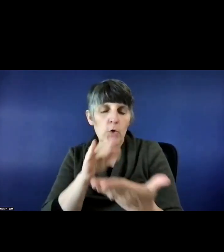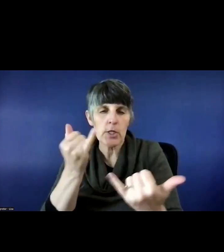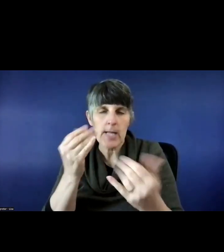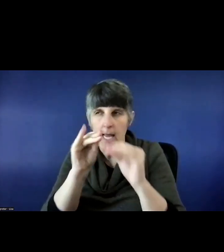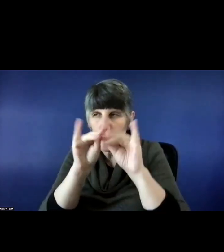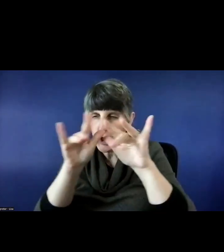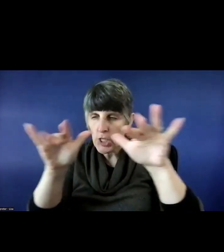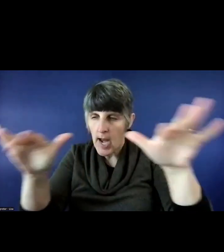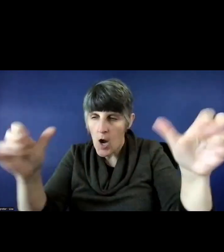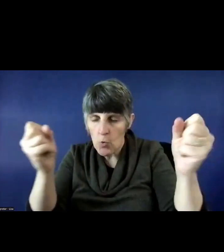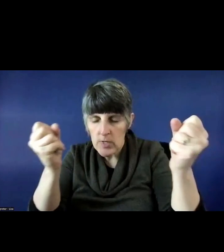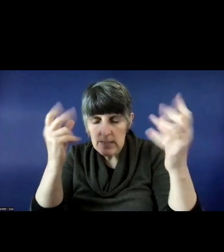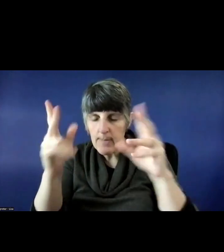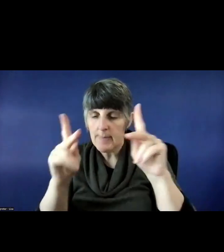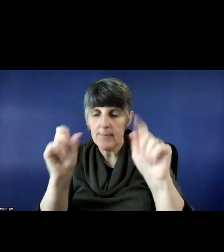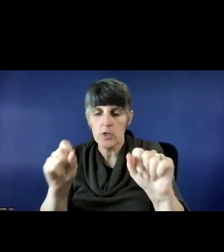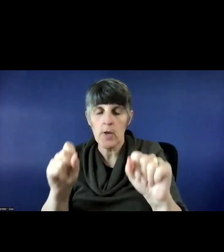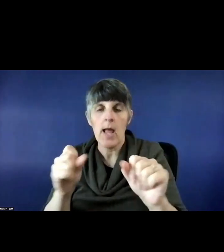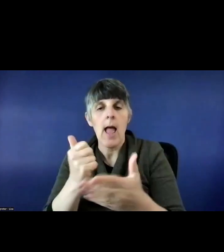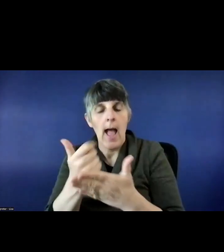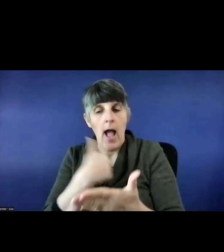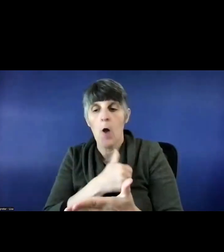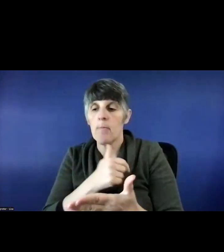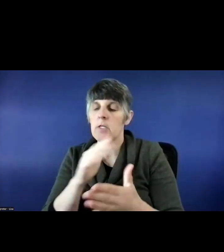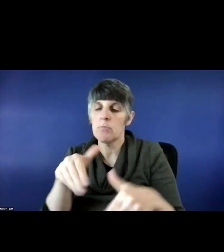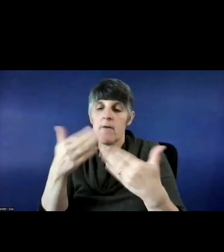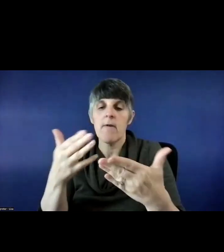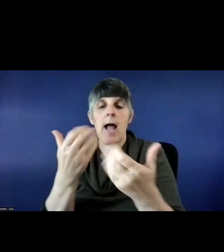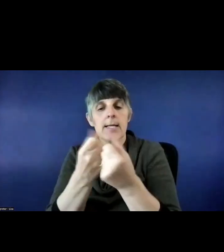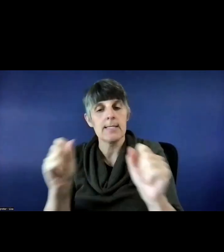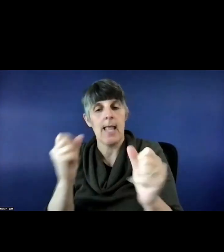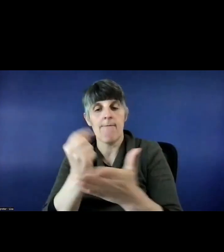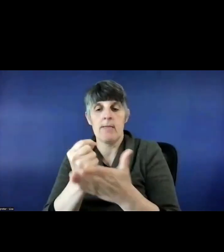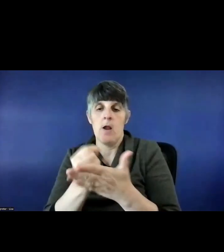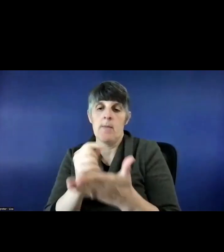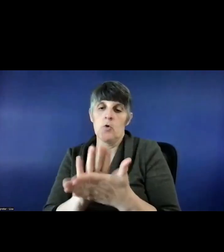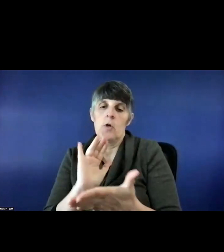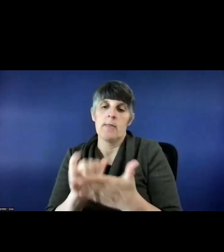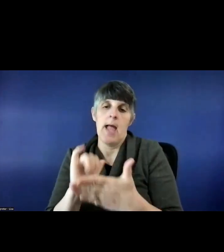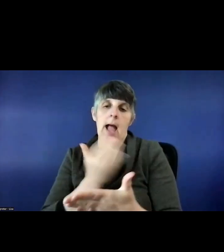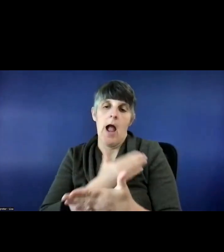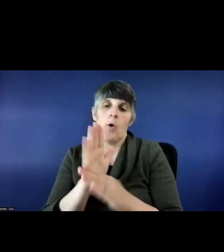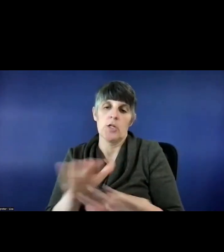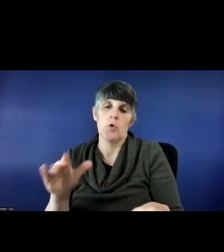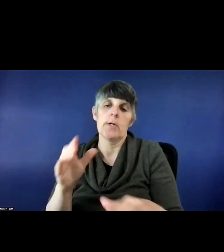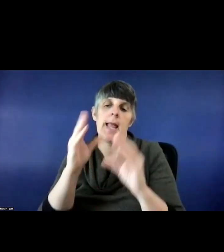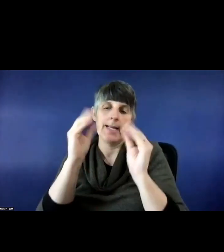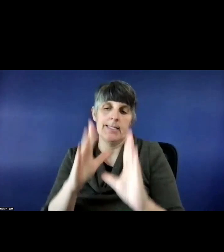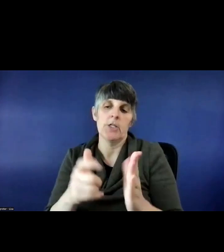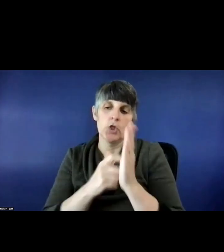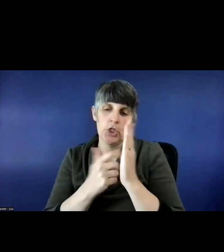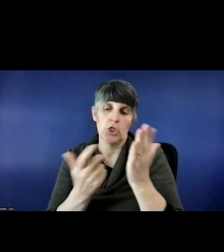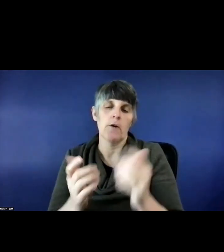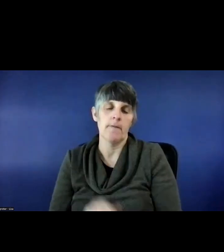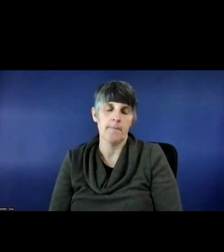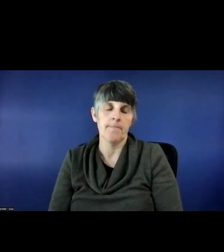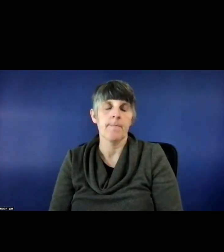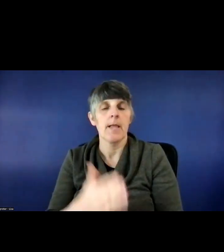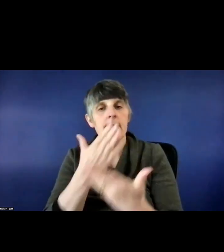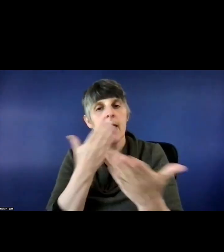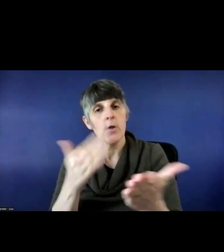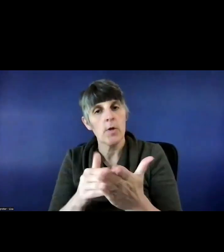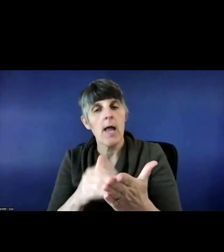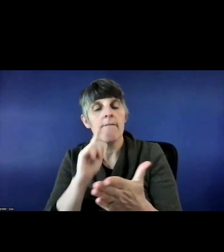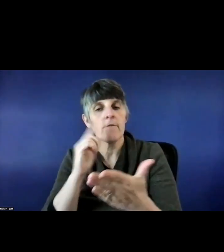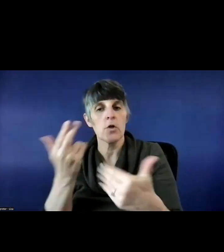many people as you can. Help us create the safe and therapeutic schools that our children and teachers deserve. Thank you again for being